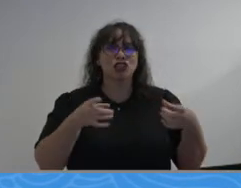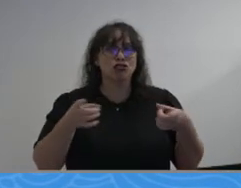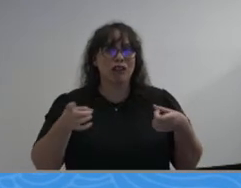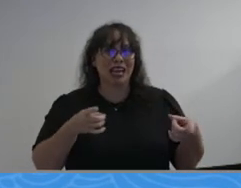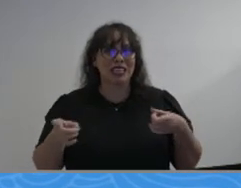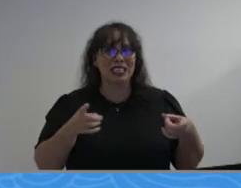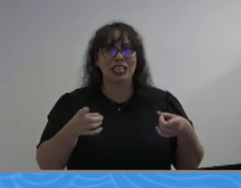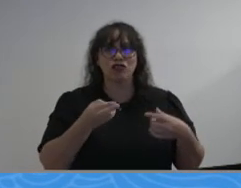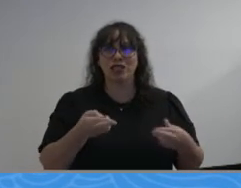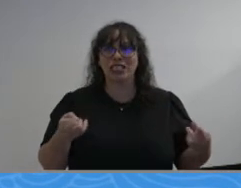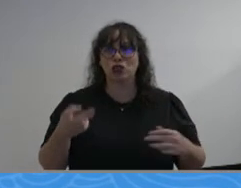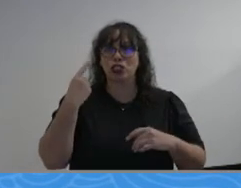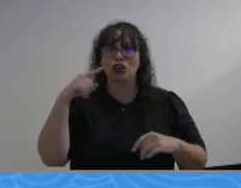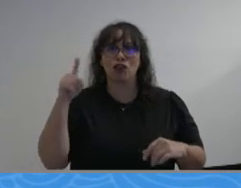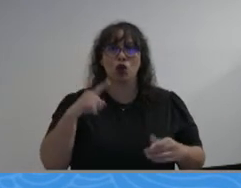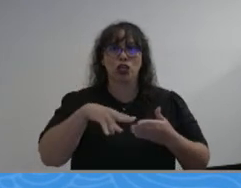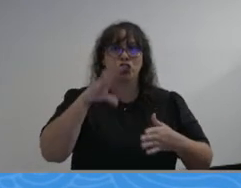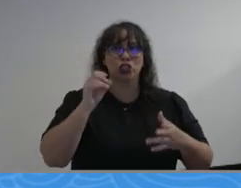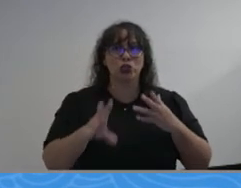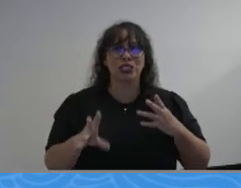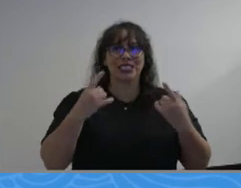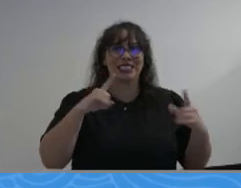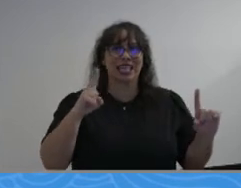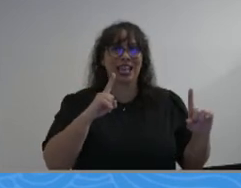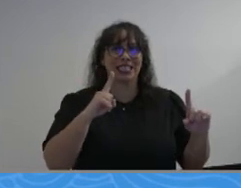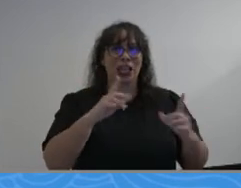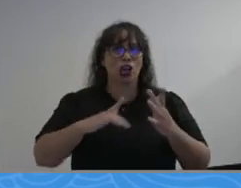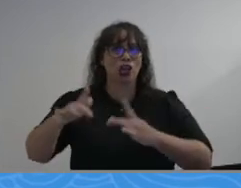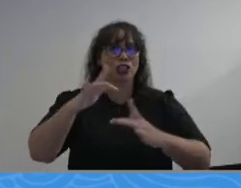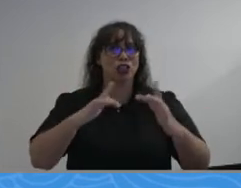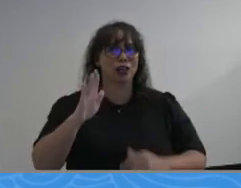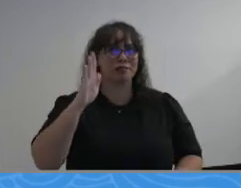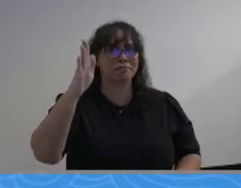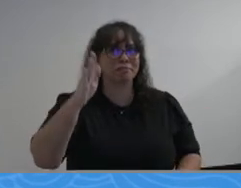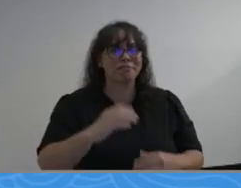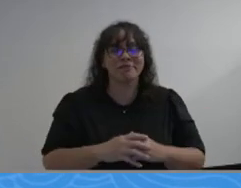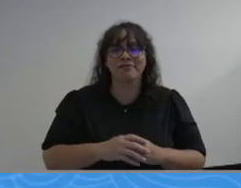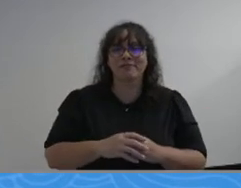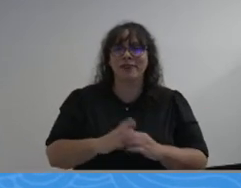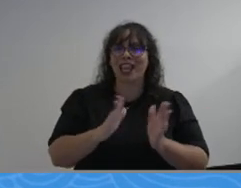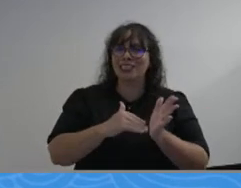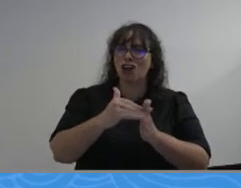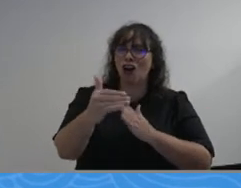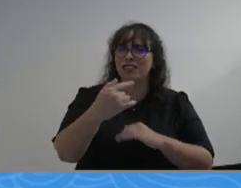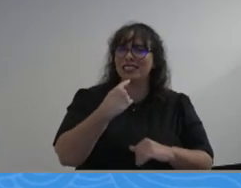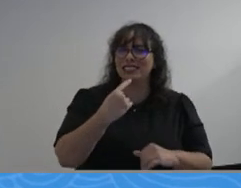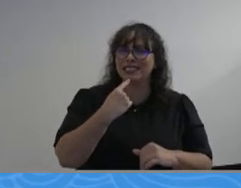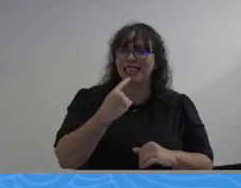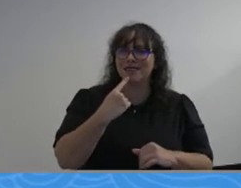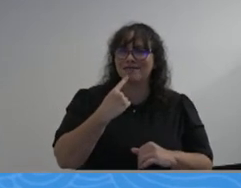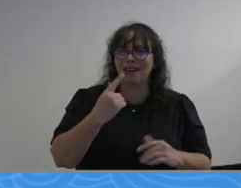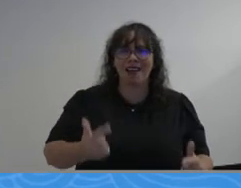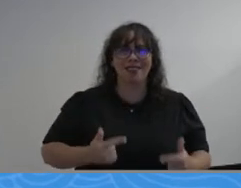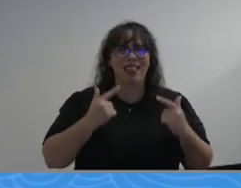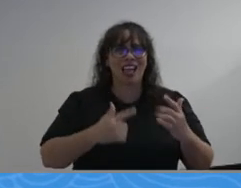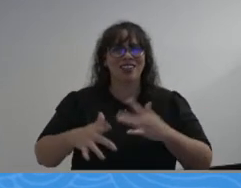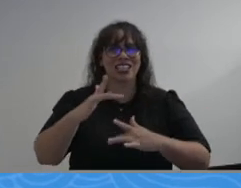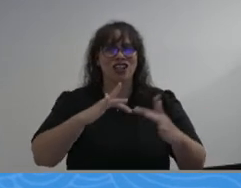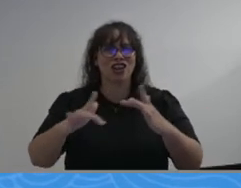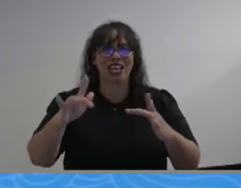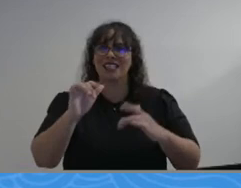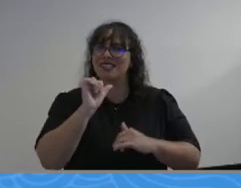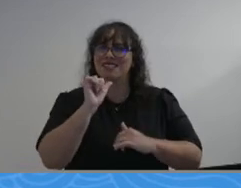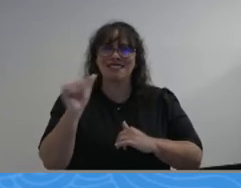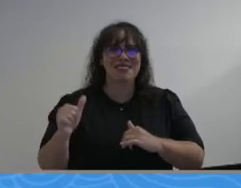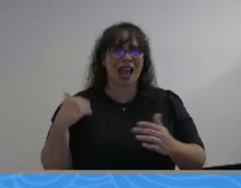for Student Success, A Journey Forward. You know, it's often said that life is a journey and not a